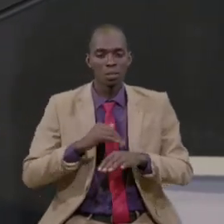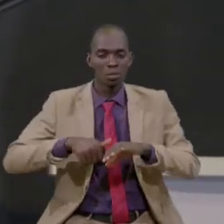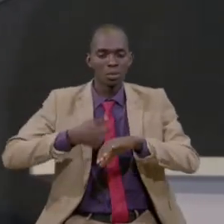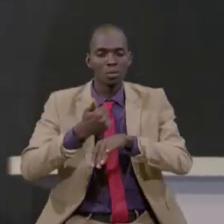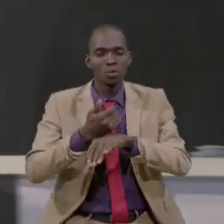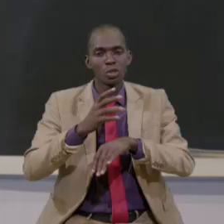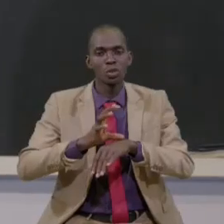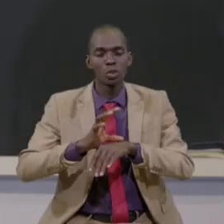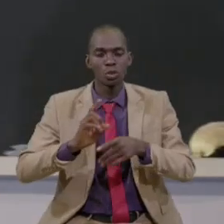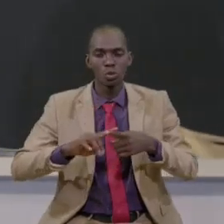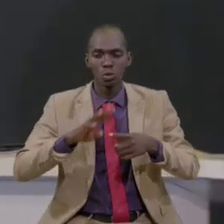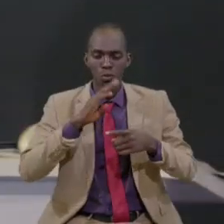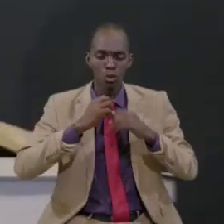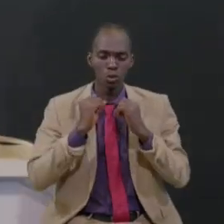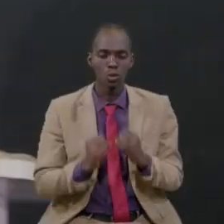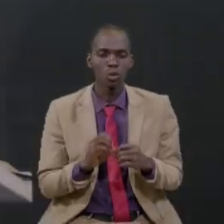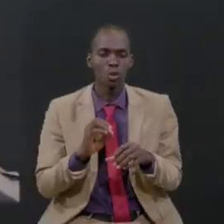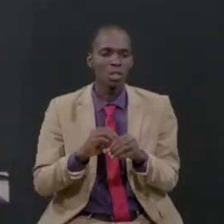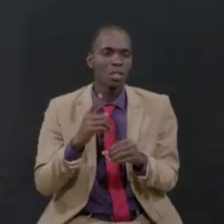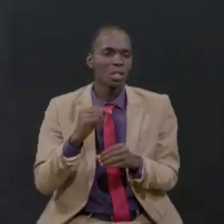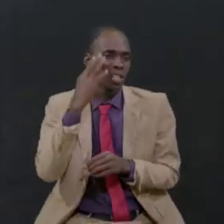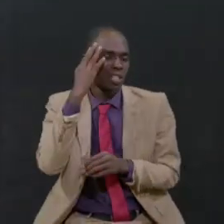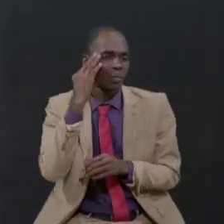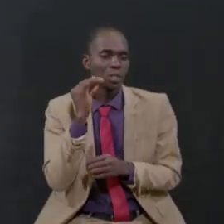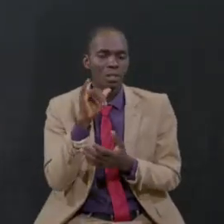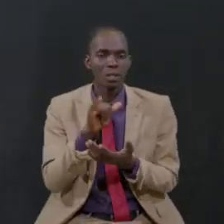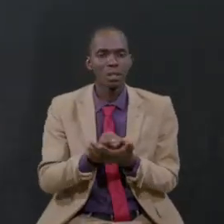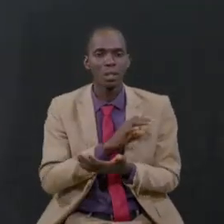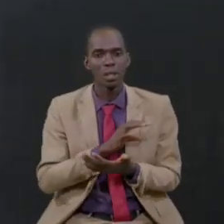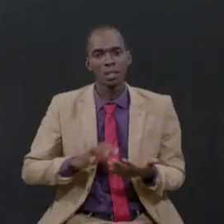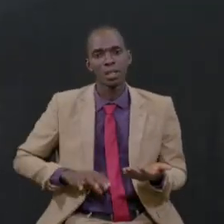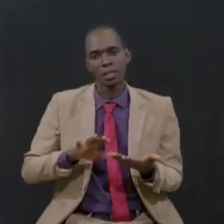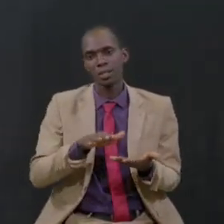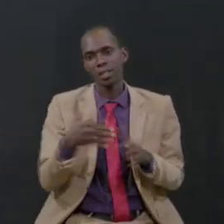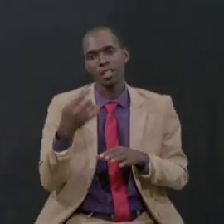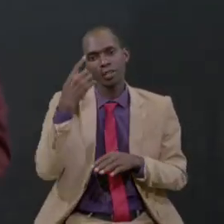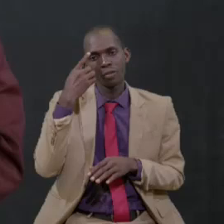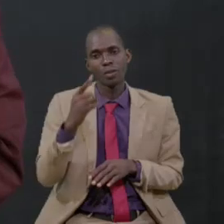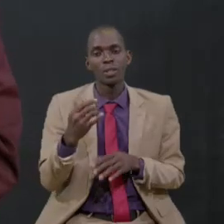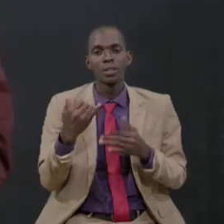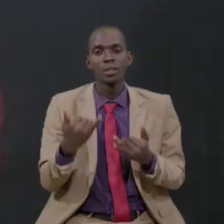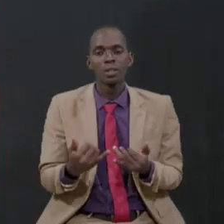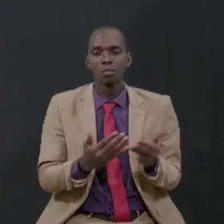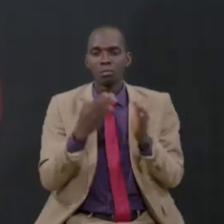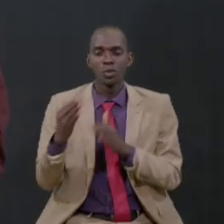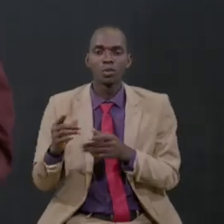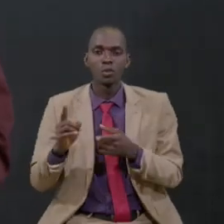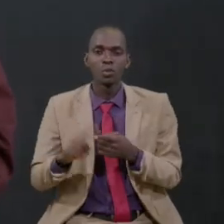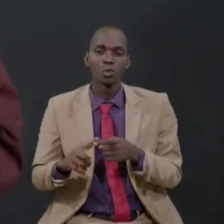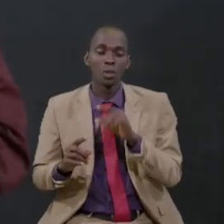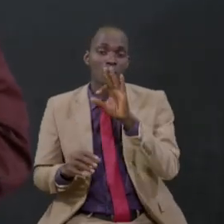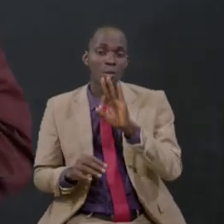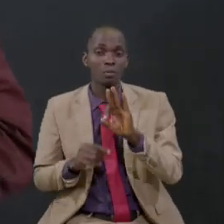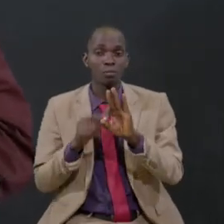that Christ died for. Now we can go to F. F is